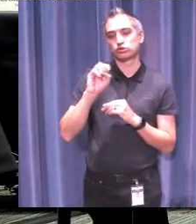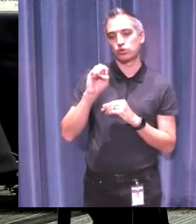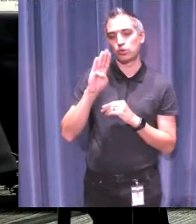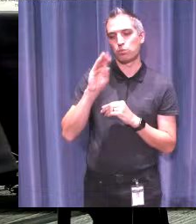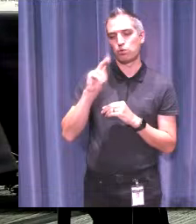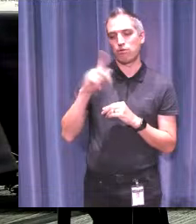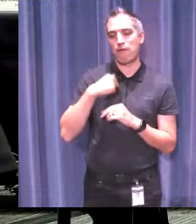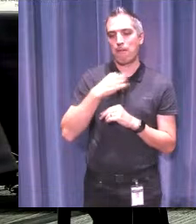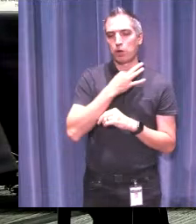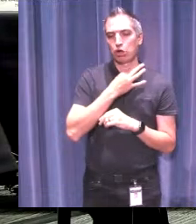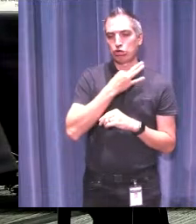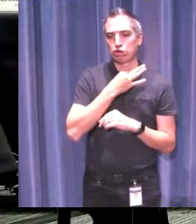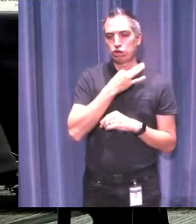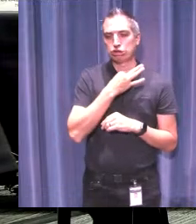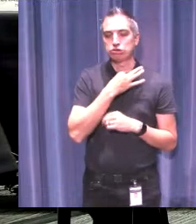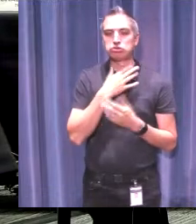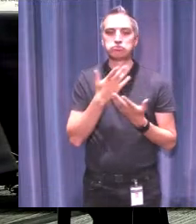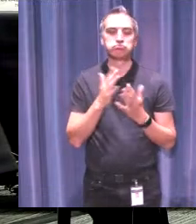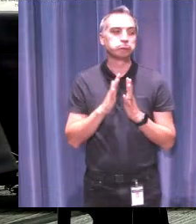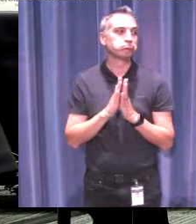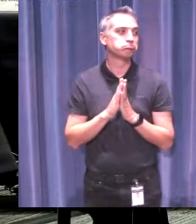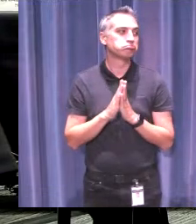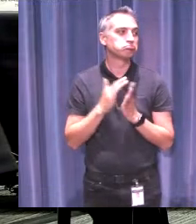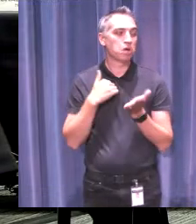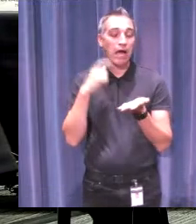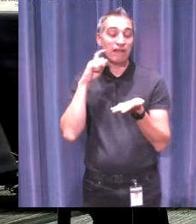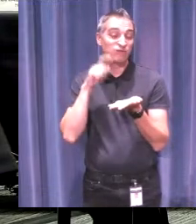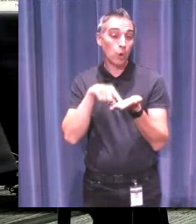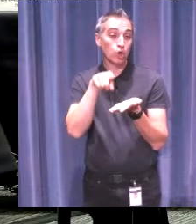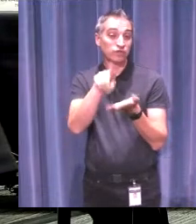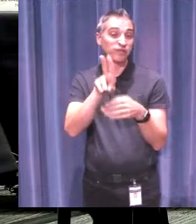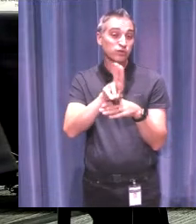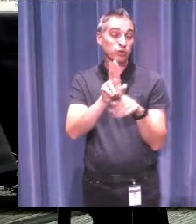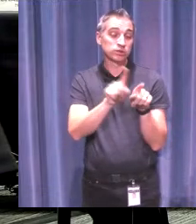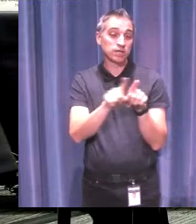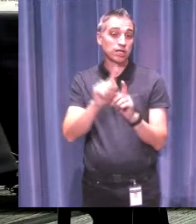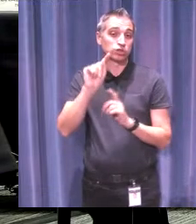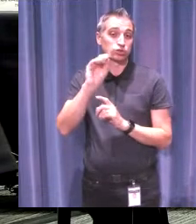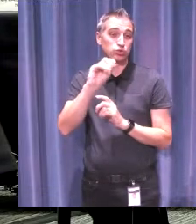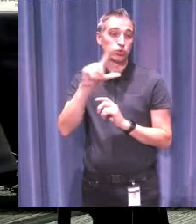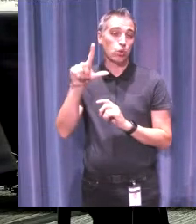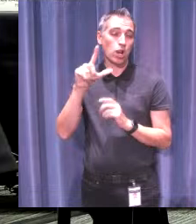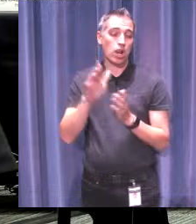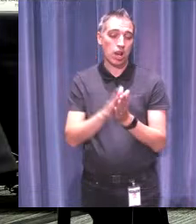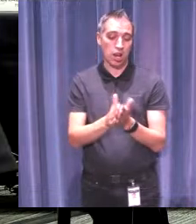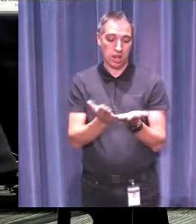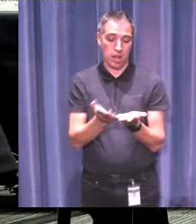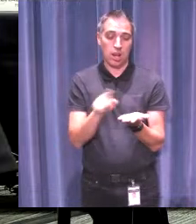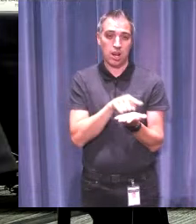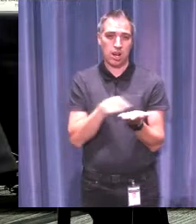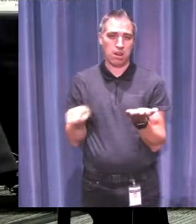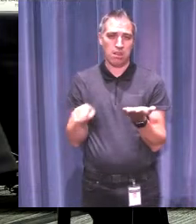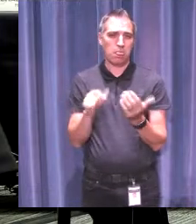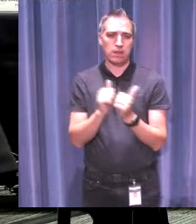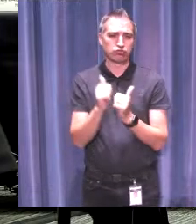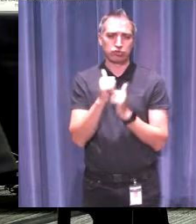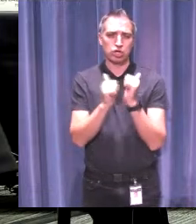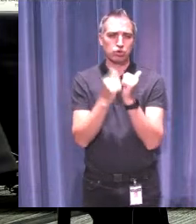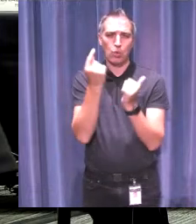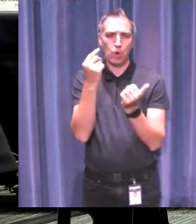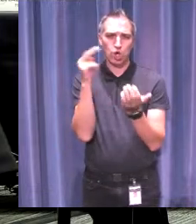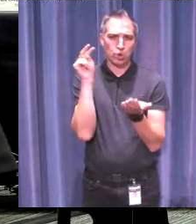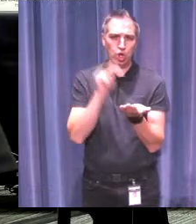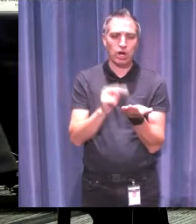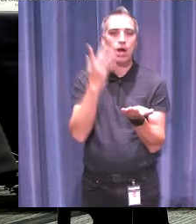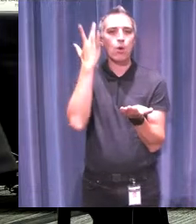I'm curious about how, I've noticed you've used that as a tool. I'm curious about, the structure of that. What are you looking at that, and